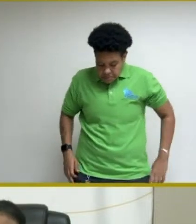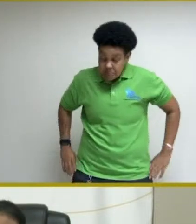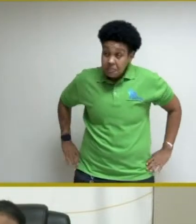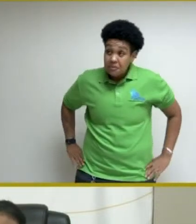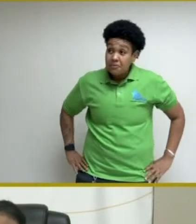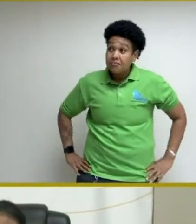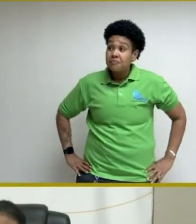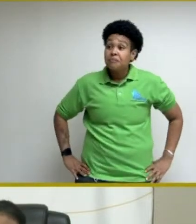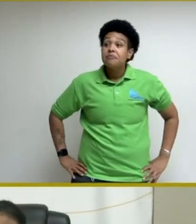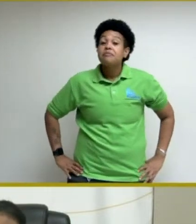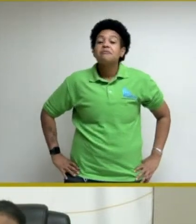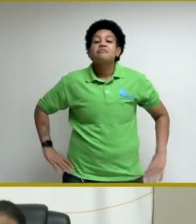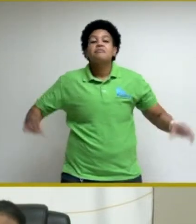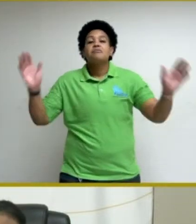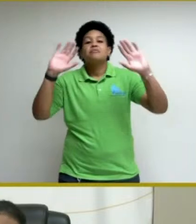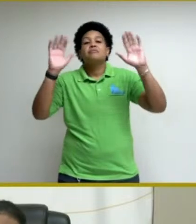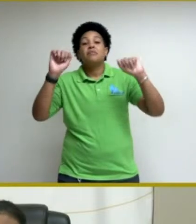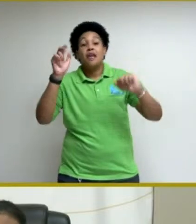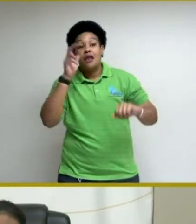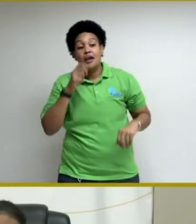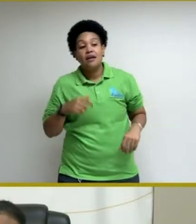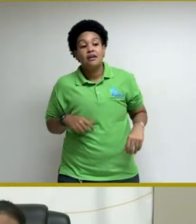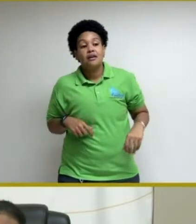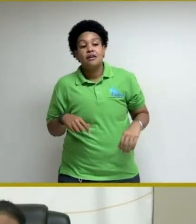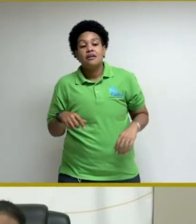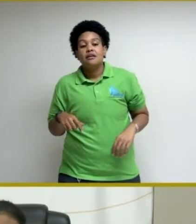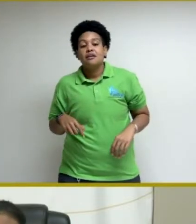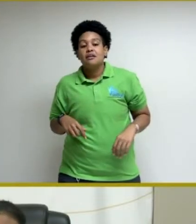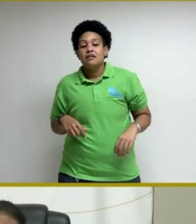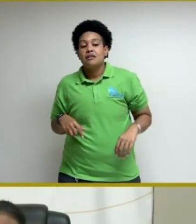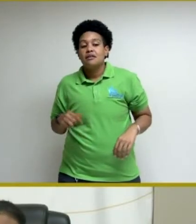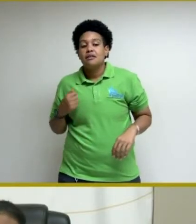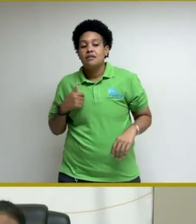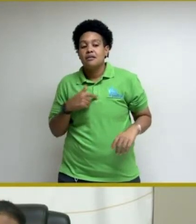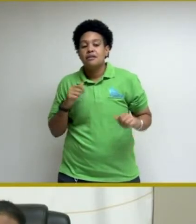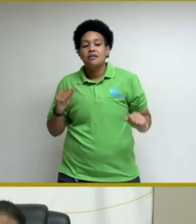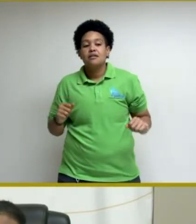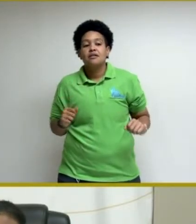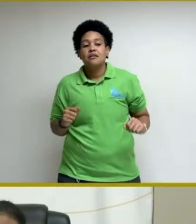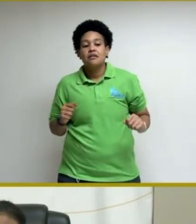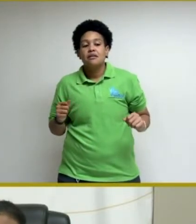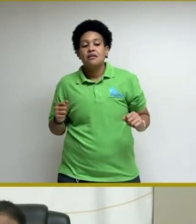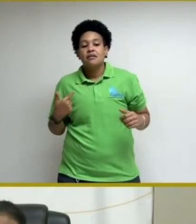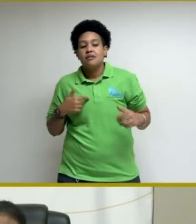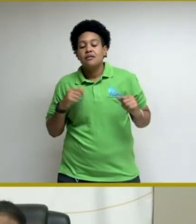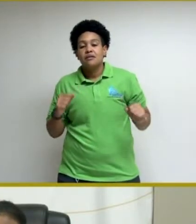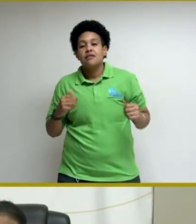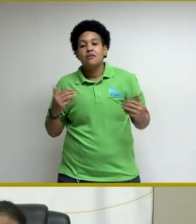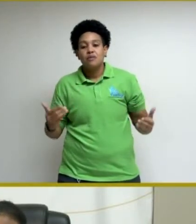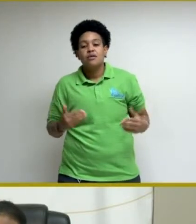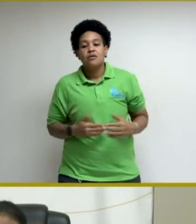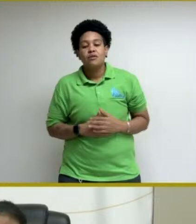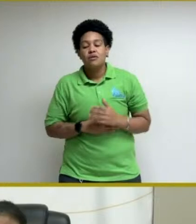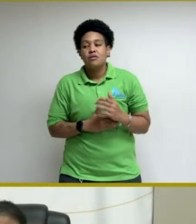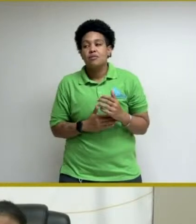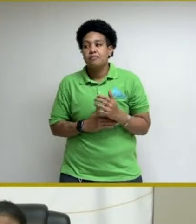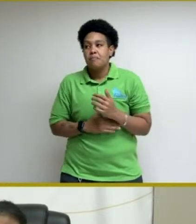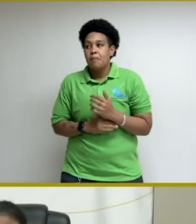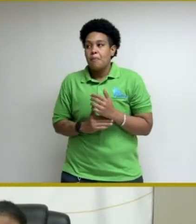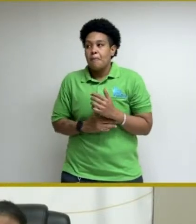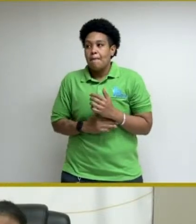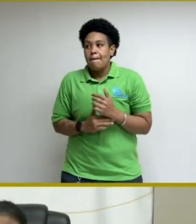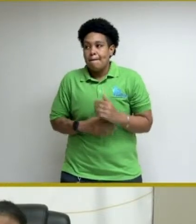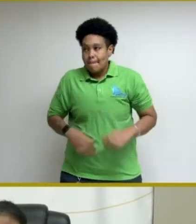Hi, good afternoon. Can you guys hear me? We can. Please Hello, go ahead. Yes, we're hearing. Yes, good evening.